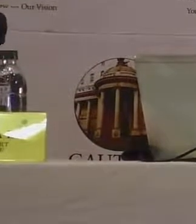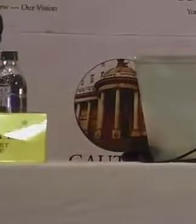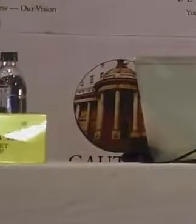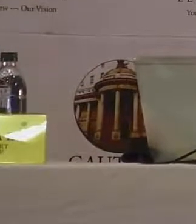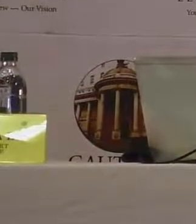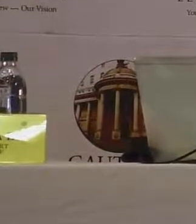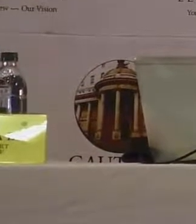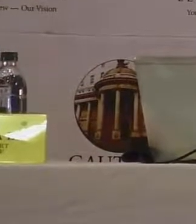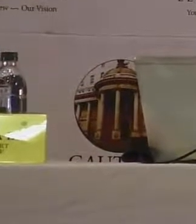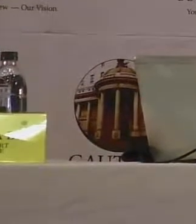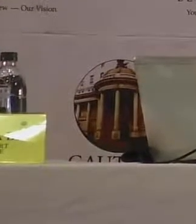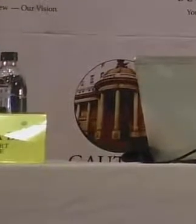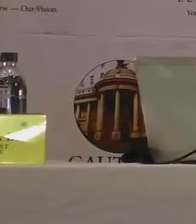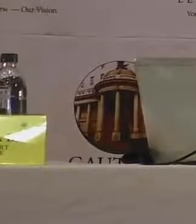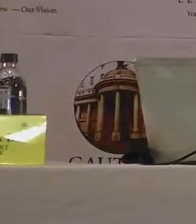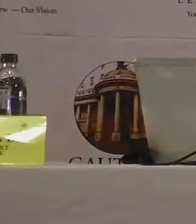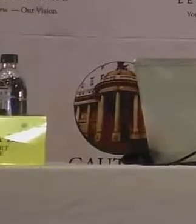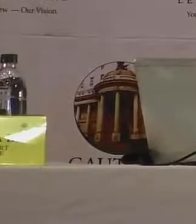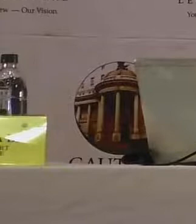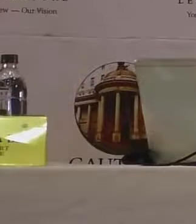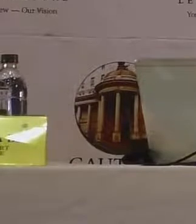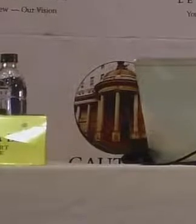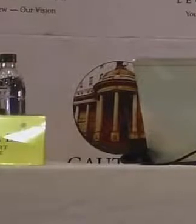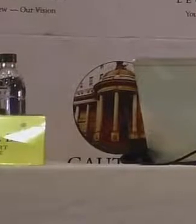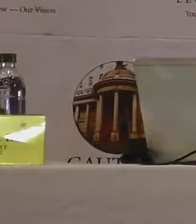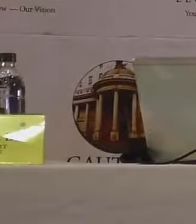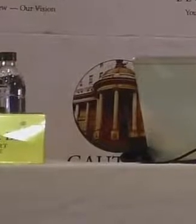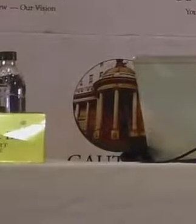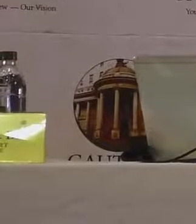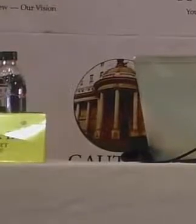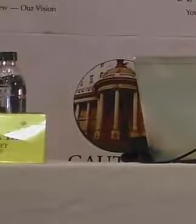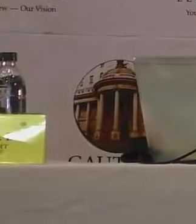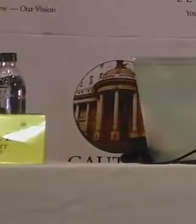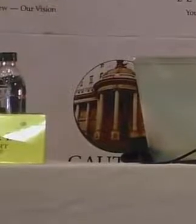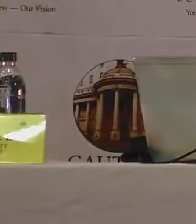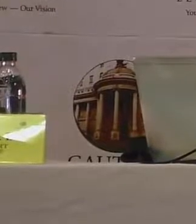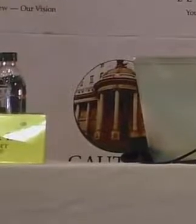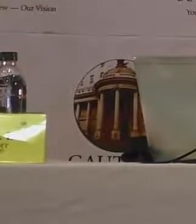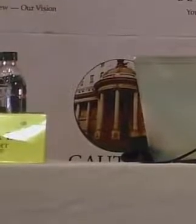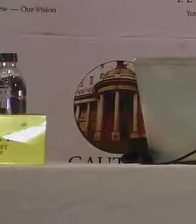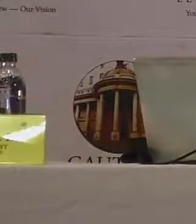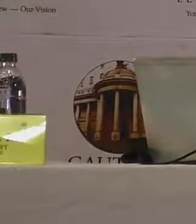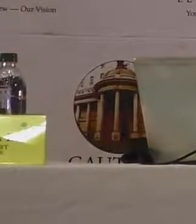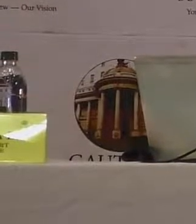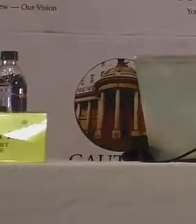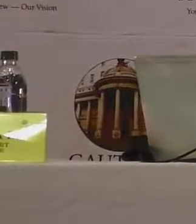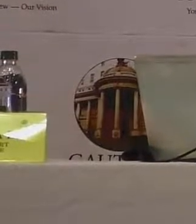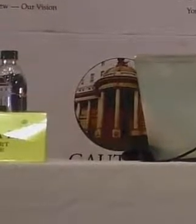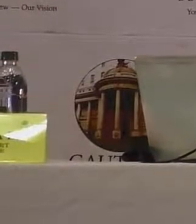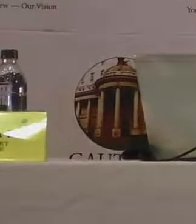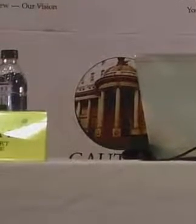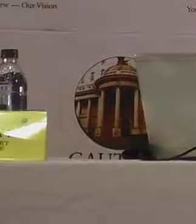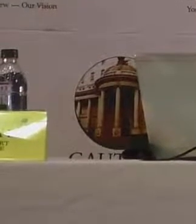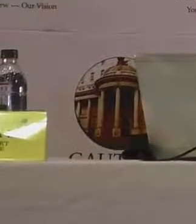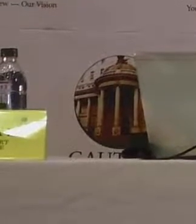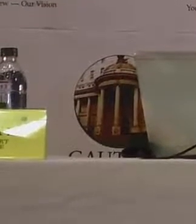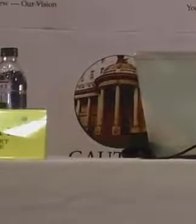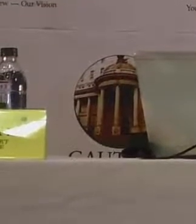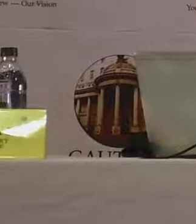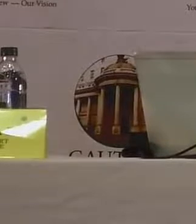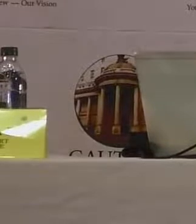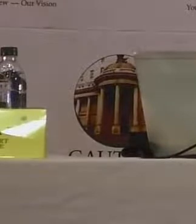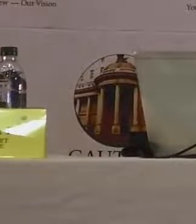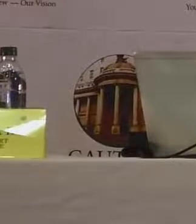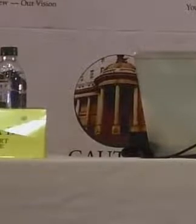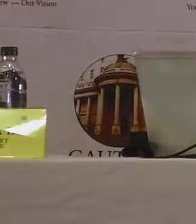Khatebe, who is not well. That is the apology that we have received so far. I'm not